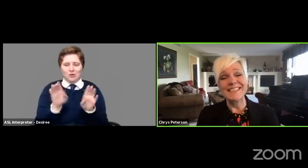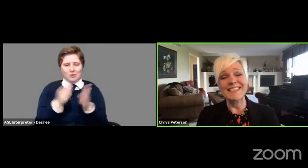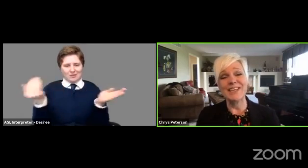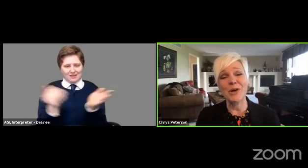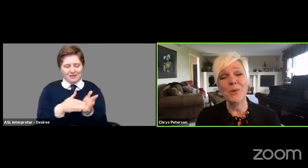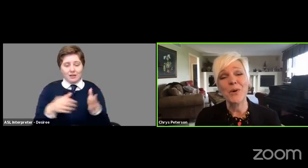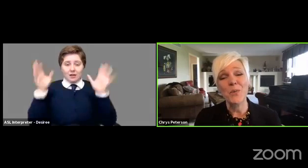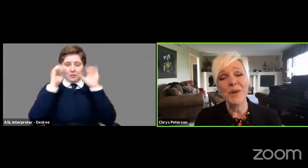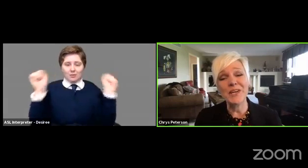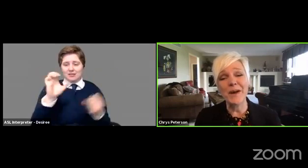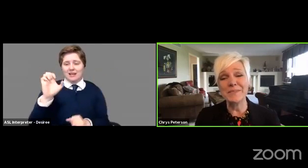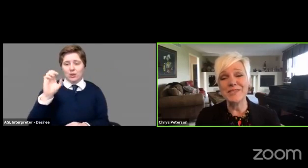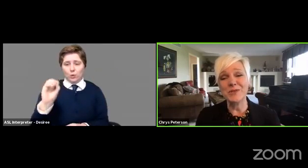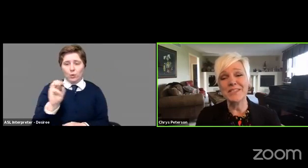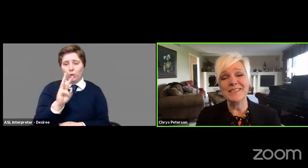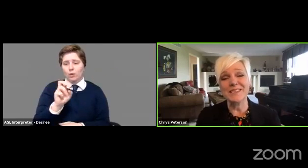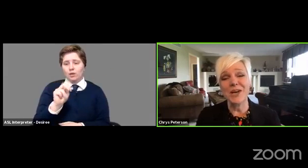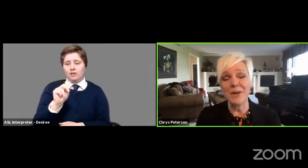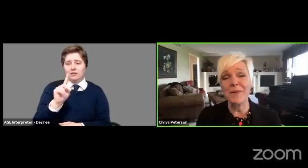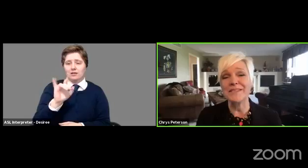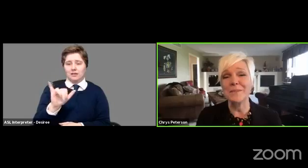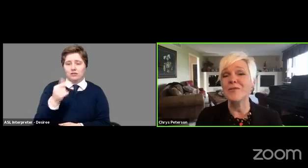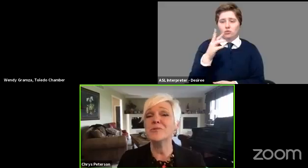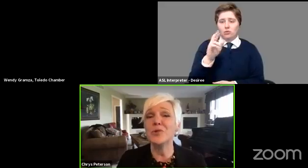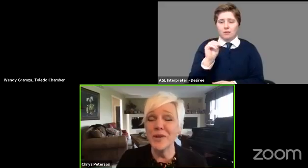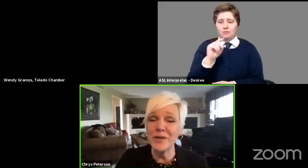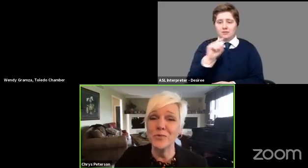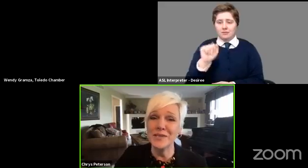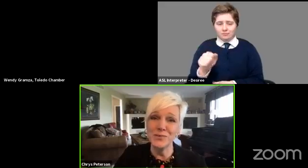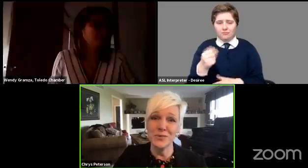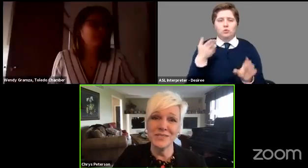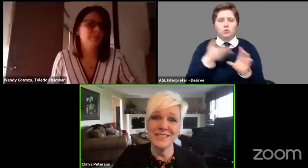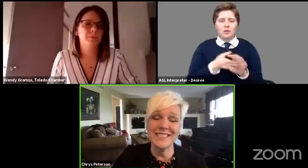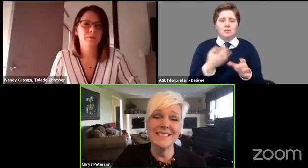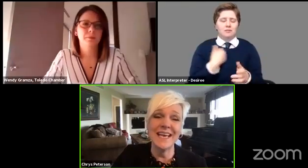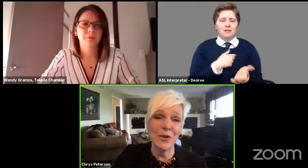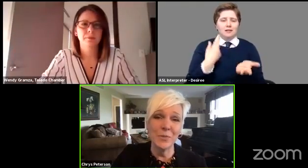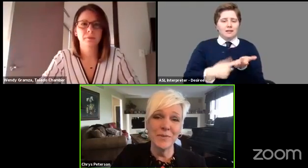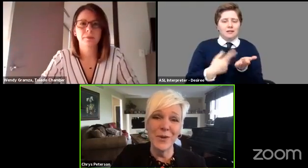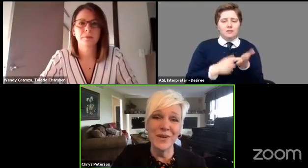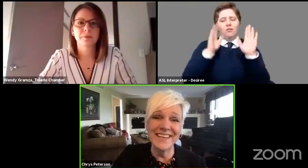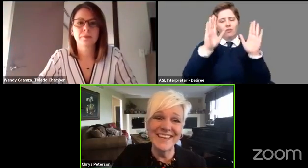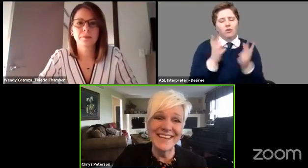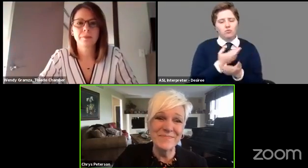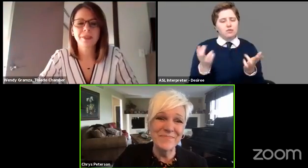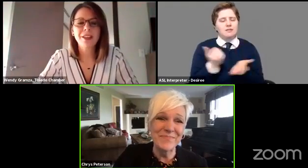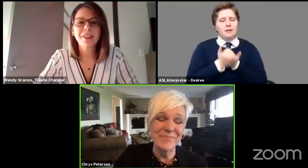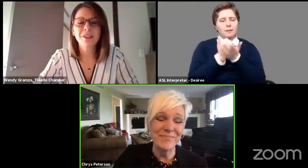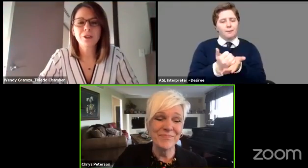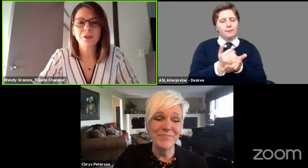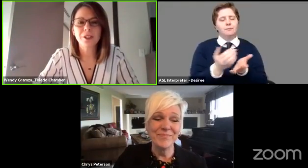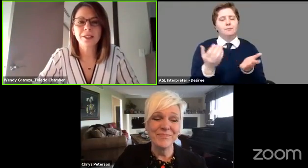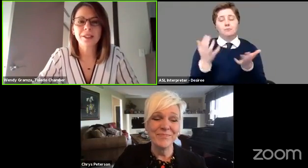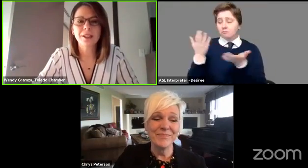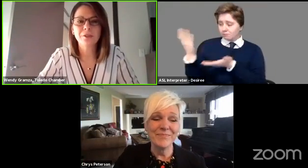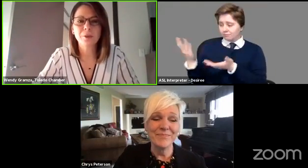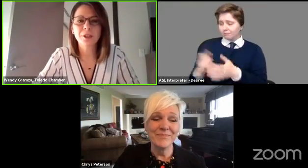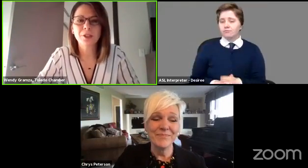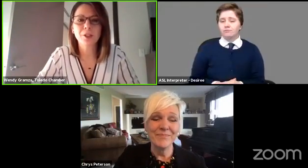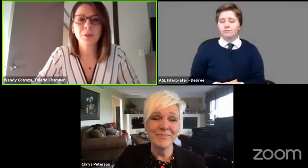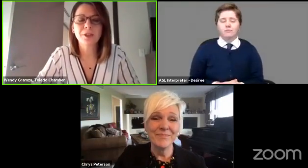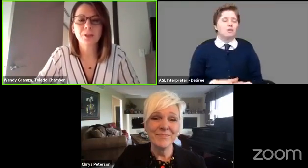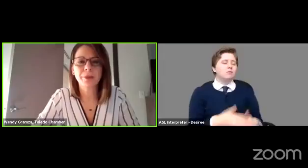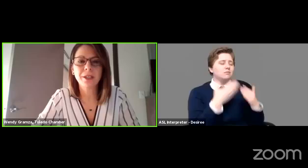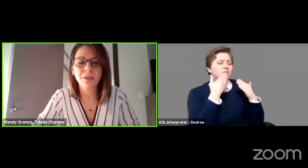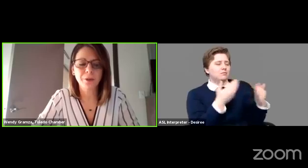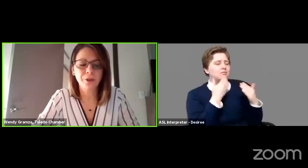President and CEO Wendy Gramza joins us to talk about some of those great resources to help now. Wendy? Thank you, Chris. Thank you very much.